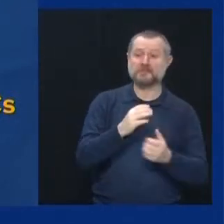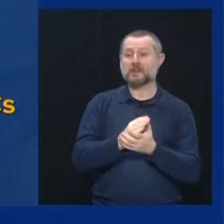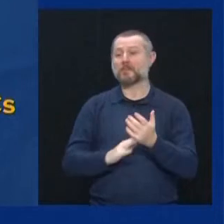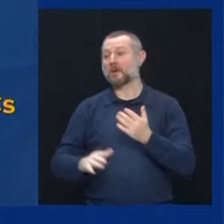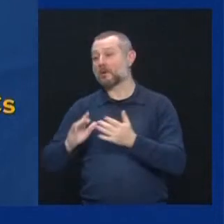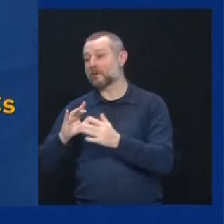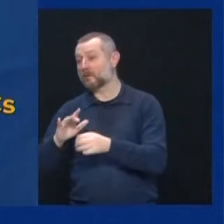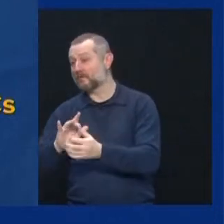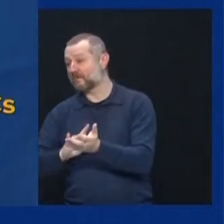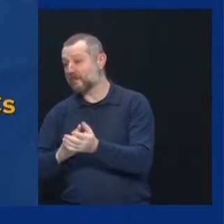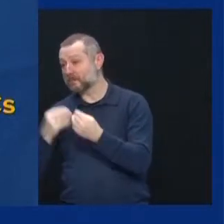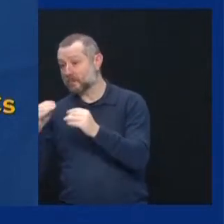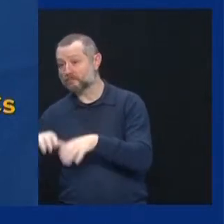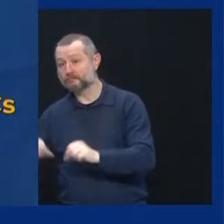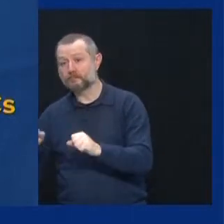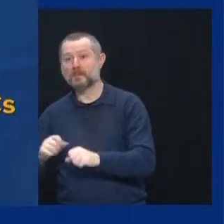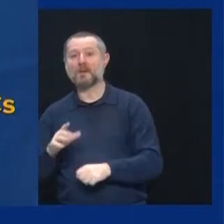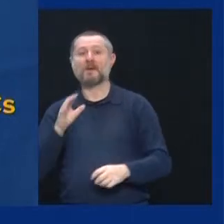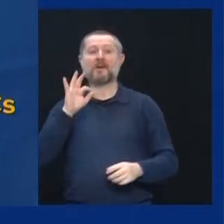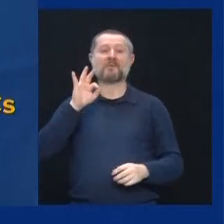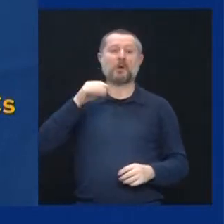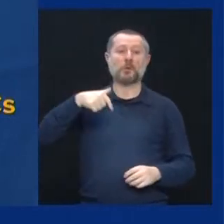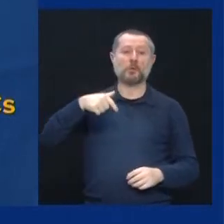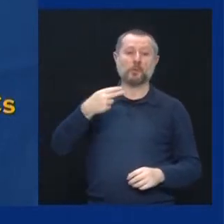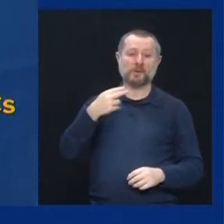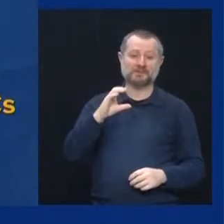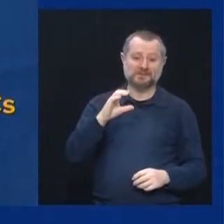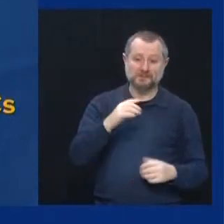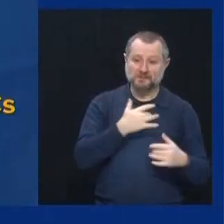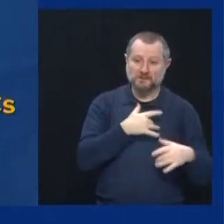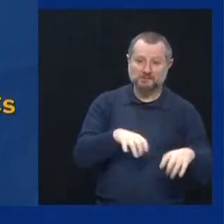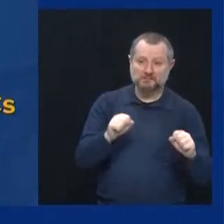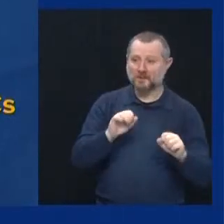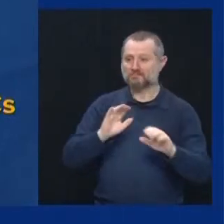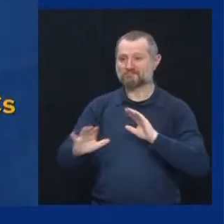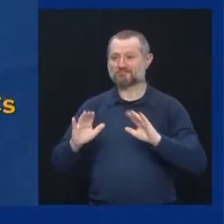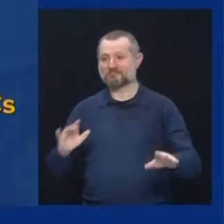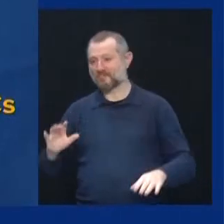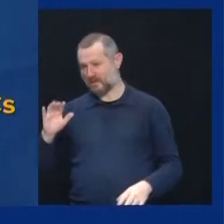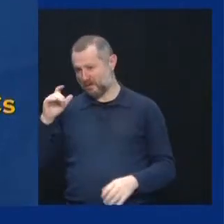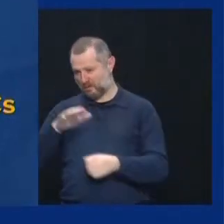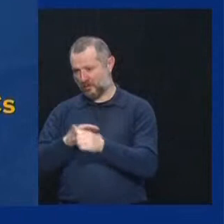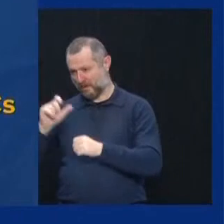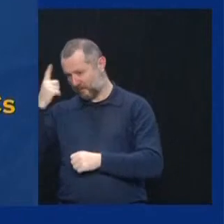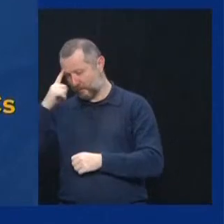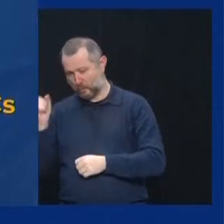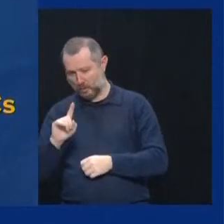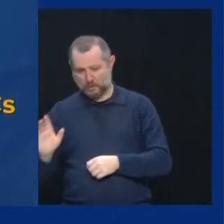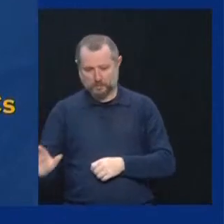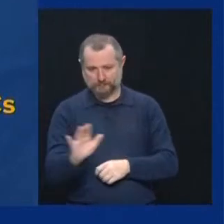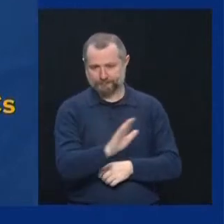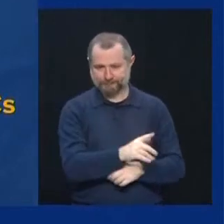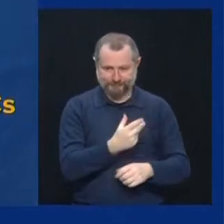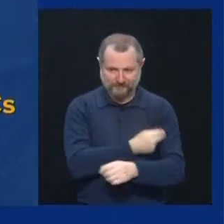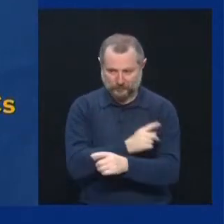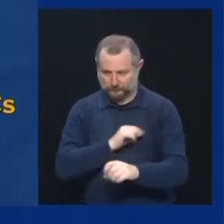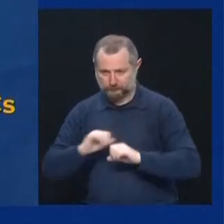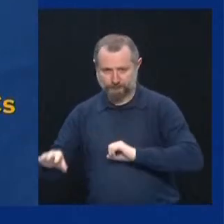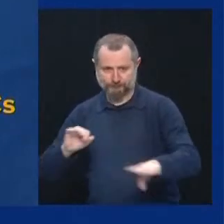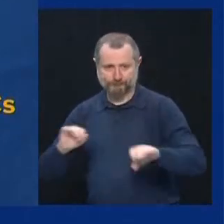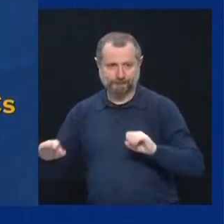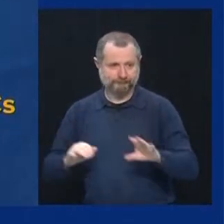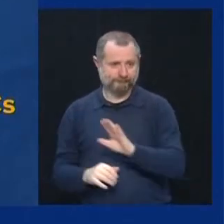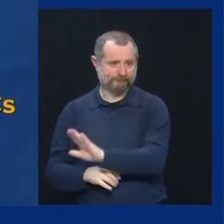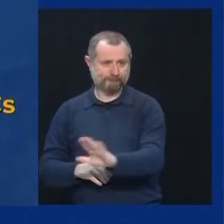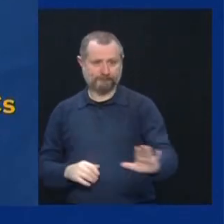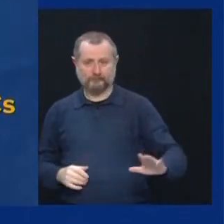some are by FQHCs. But the local government knows where all these distribution sites are. Look at